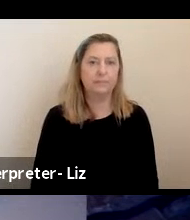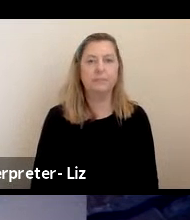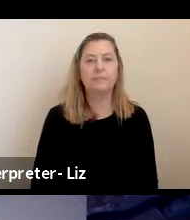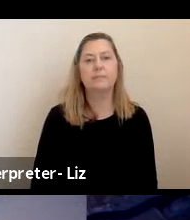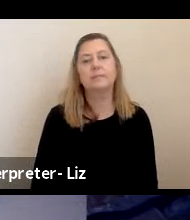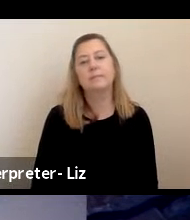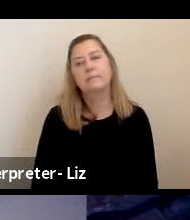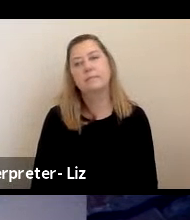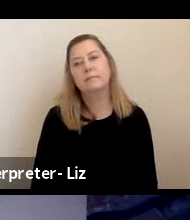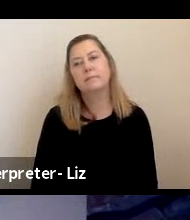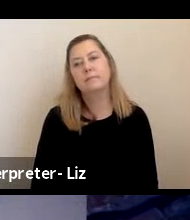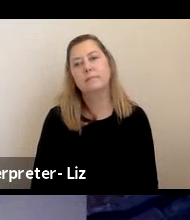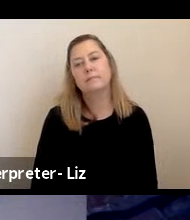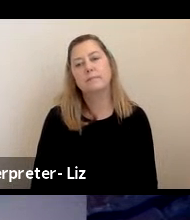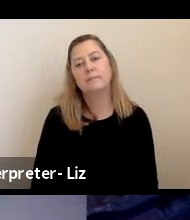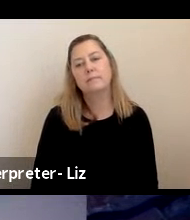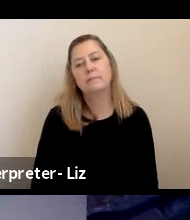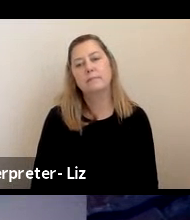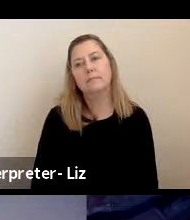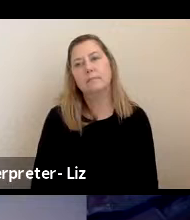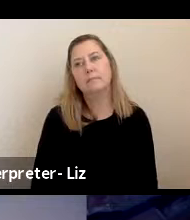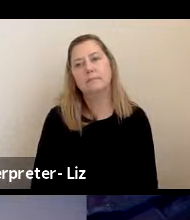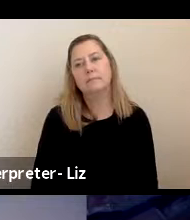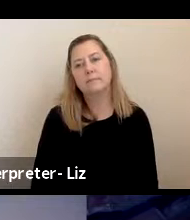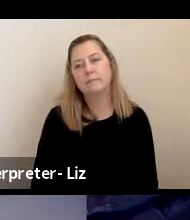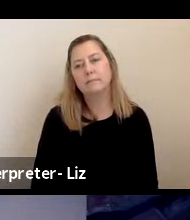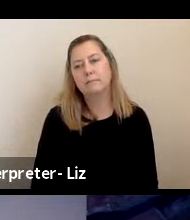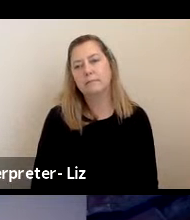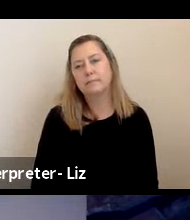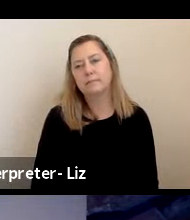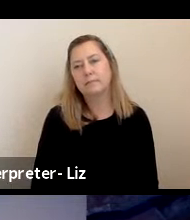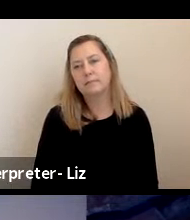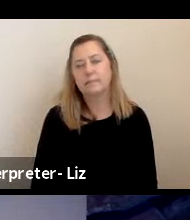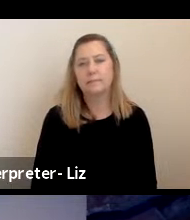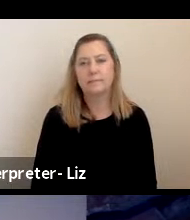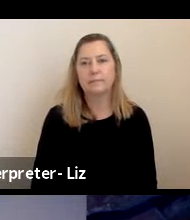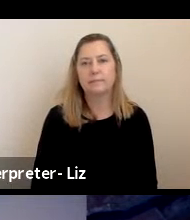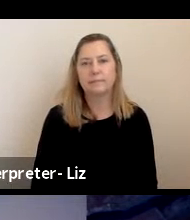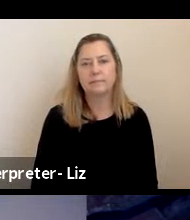Hold on. I have to close out.